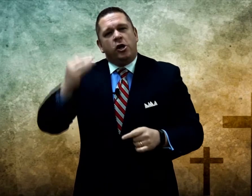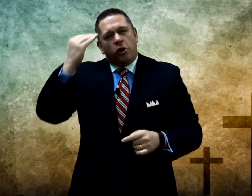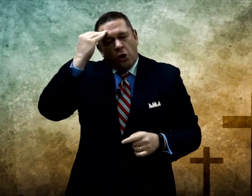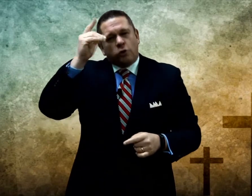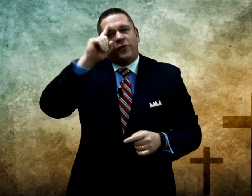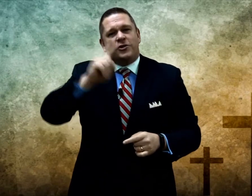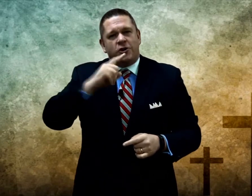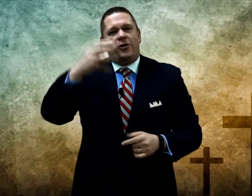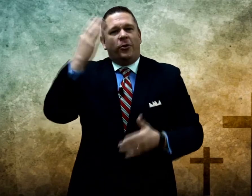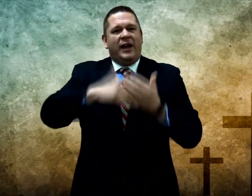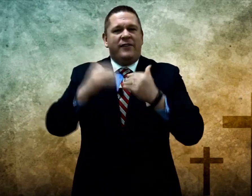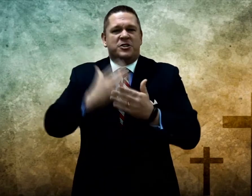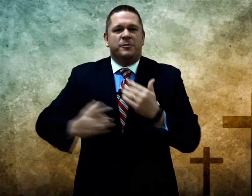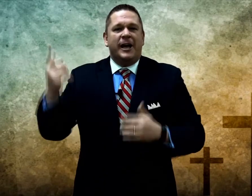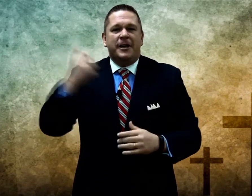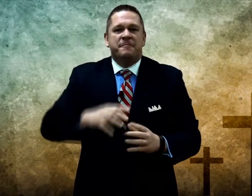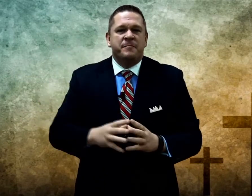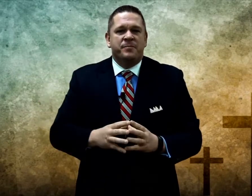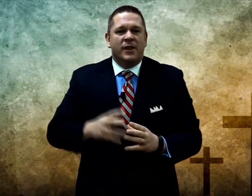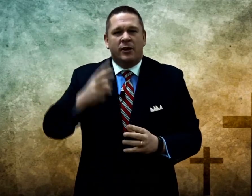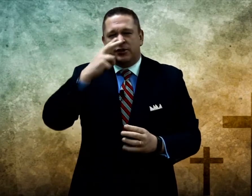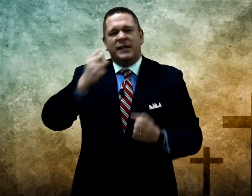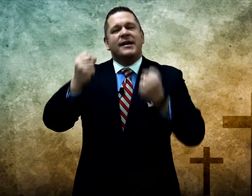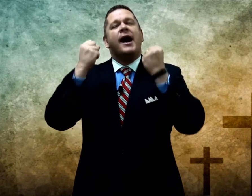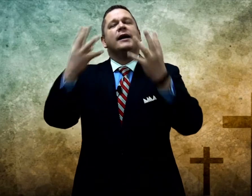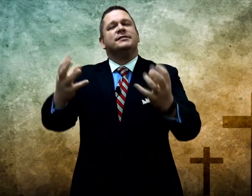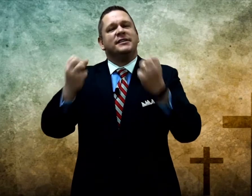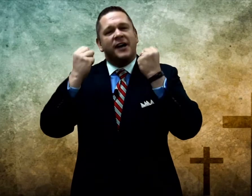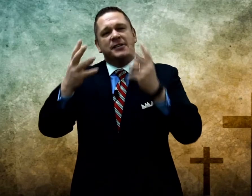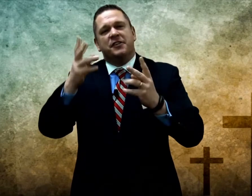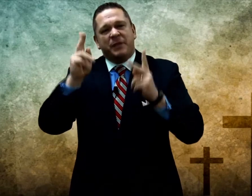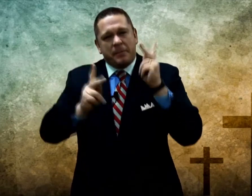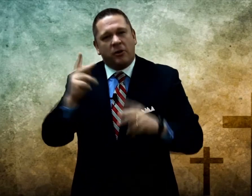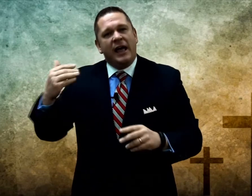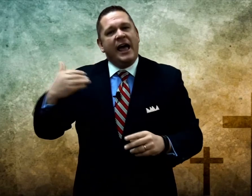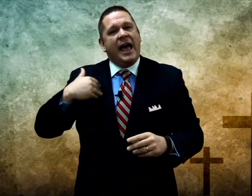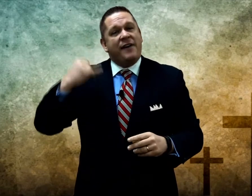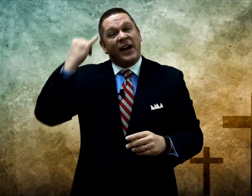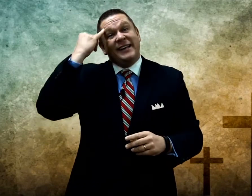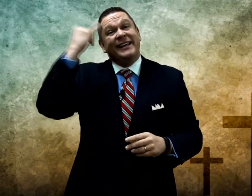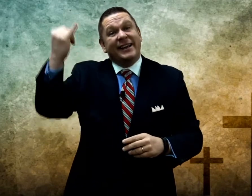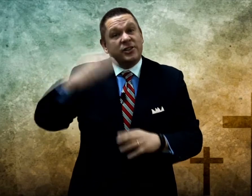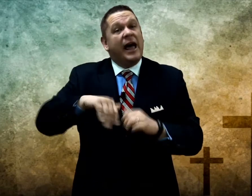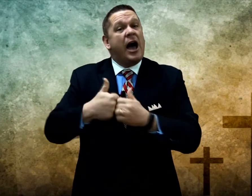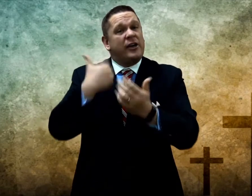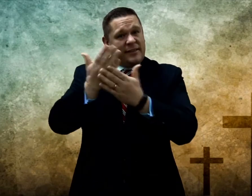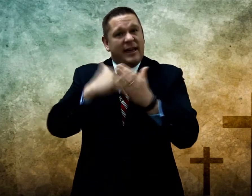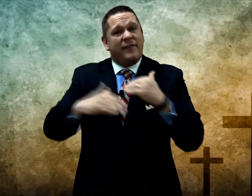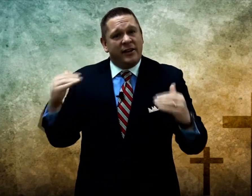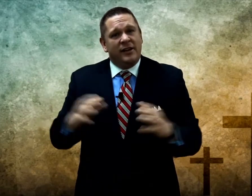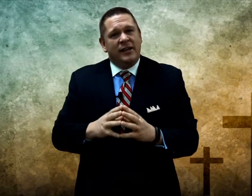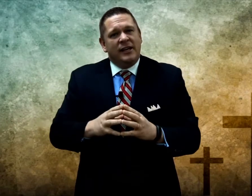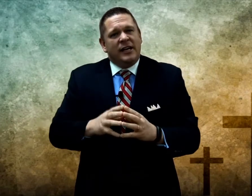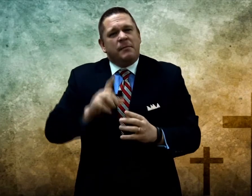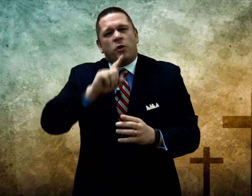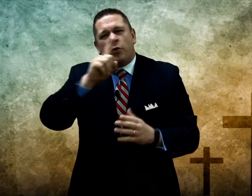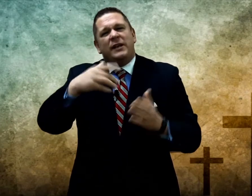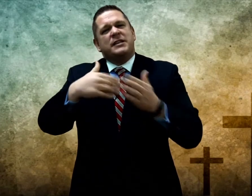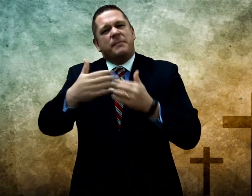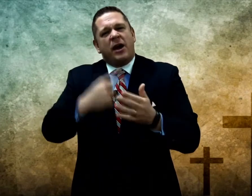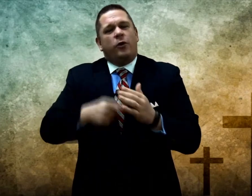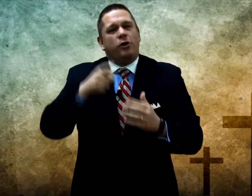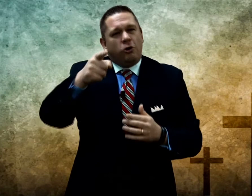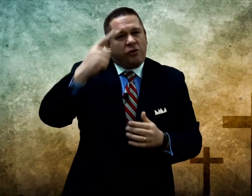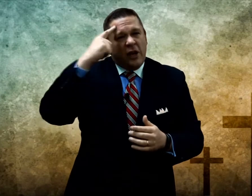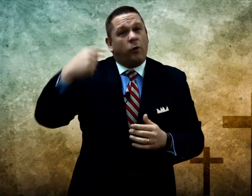ministry, knows for sure they're going to heaven someday. You see, tons and tons of people have ideas on how you get to heaven. But it